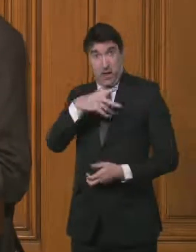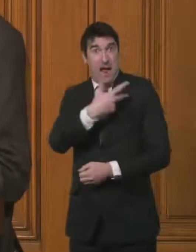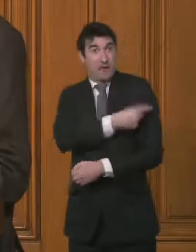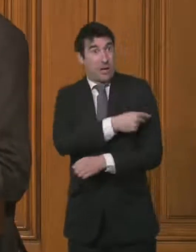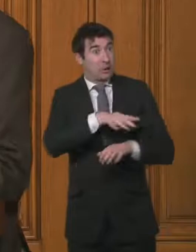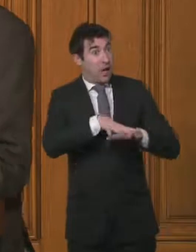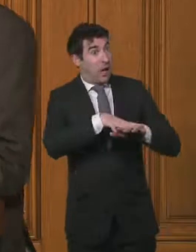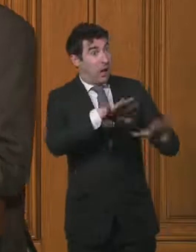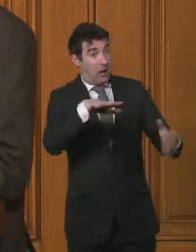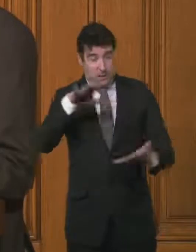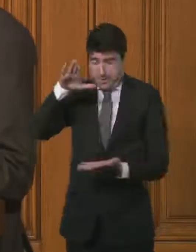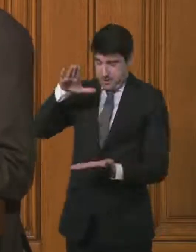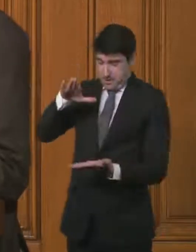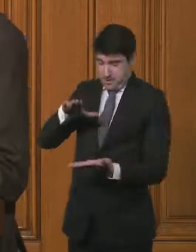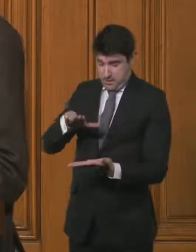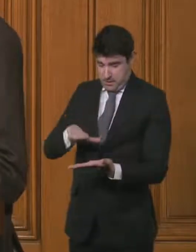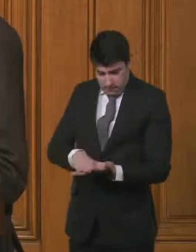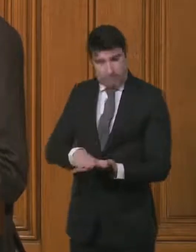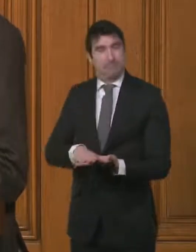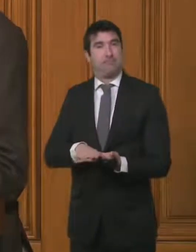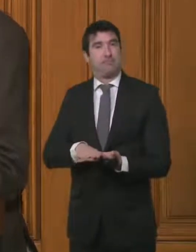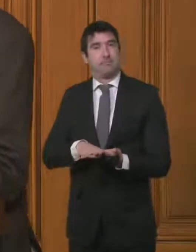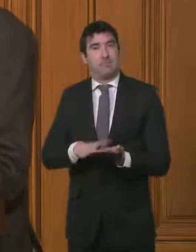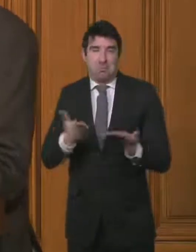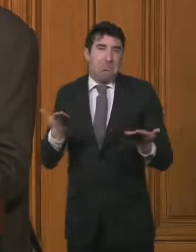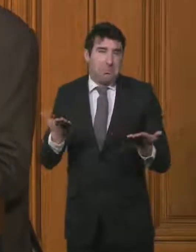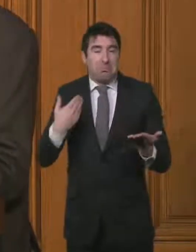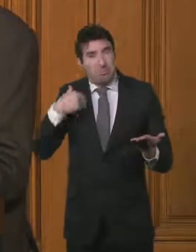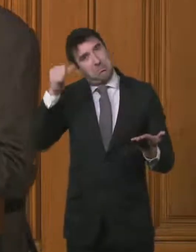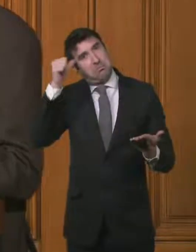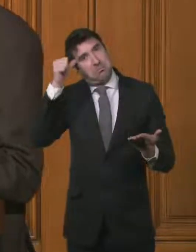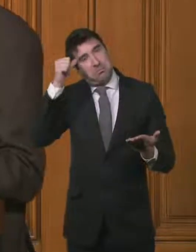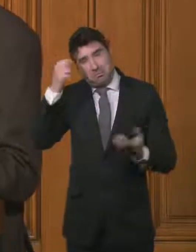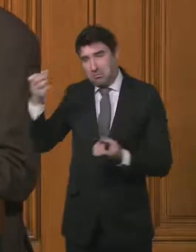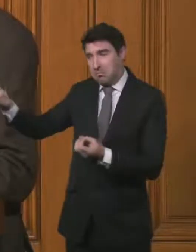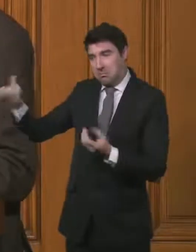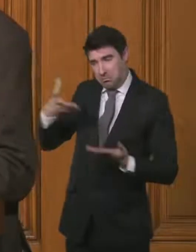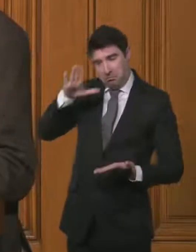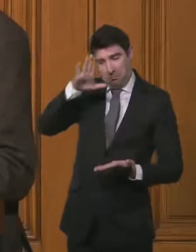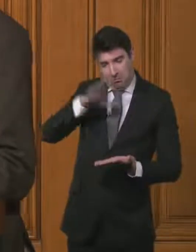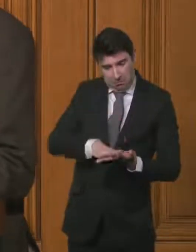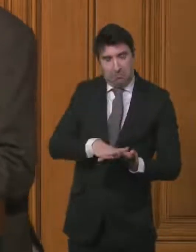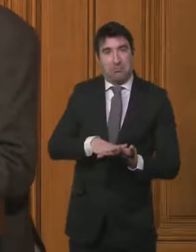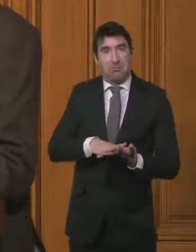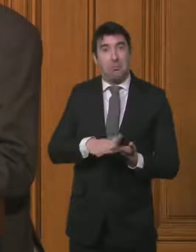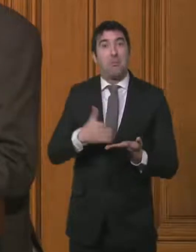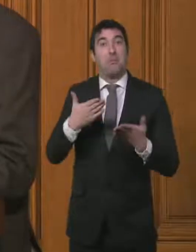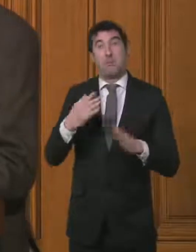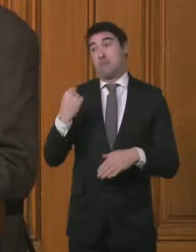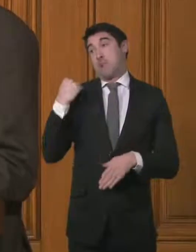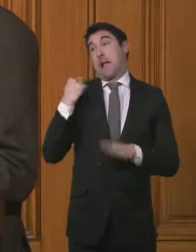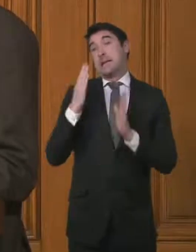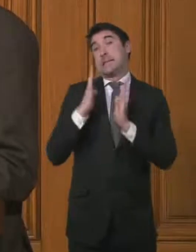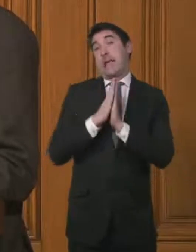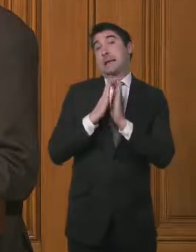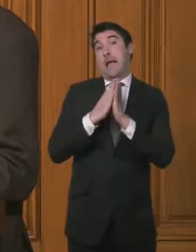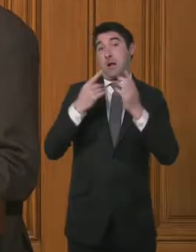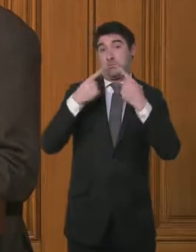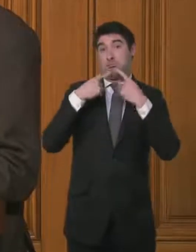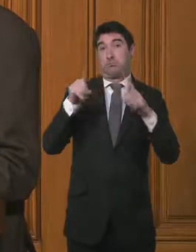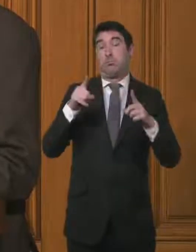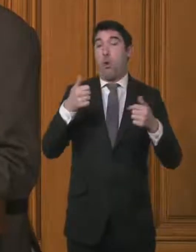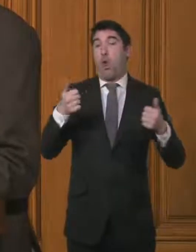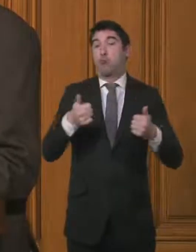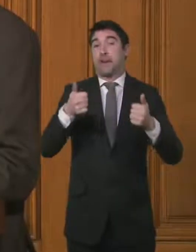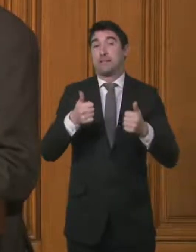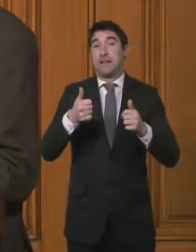as of last Sunday, over 500,000 people had been vaccinated in the first few weeks. We now have the